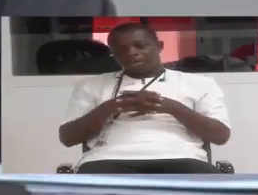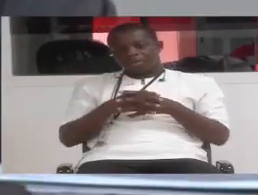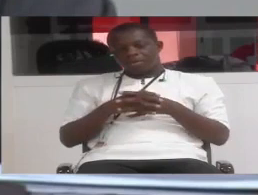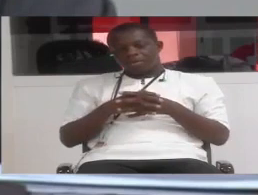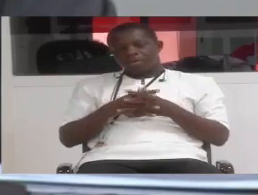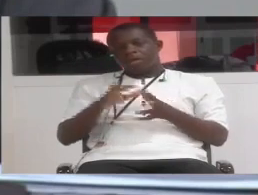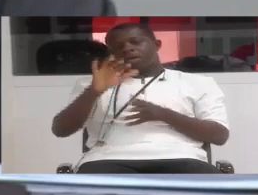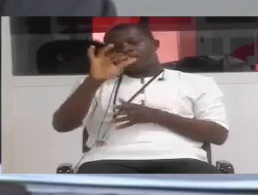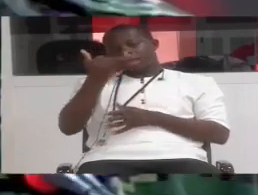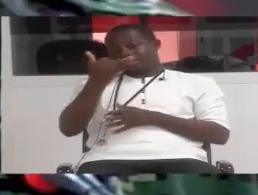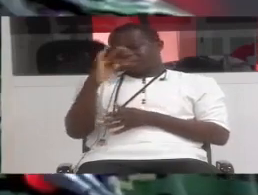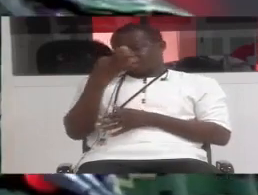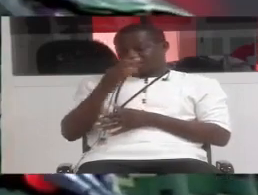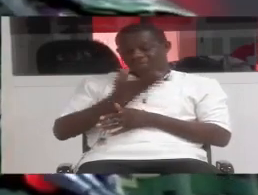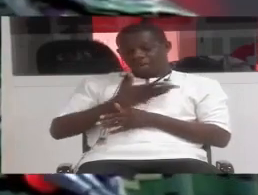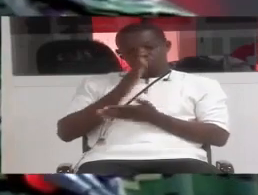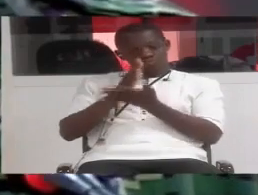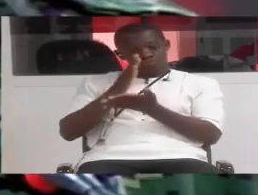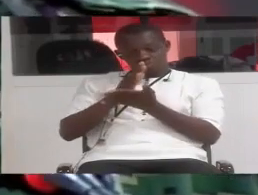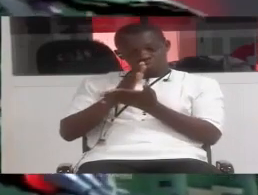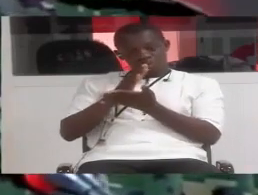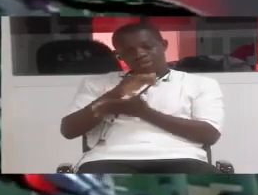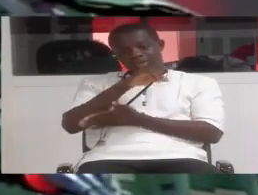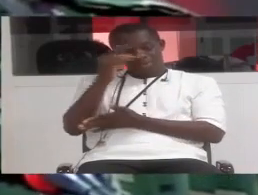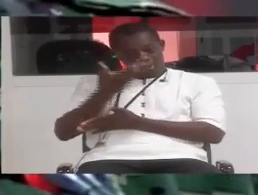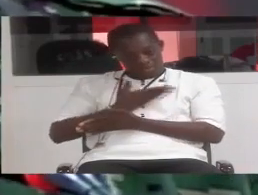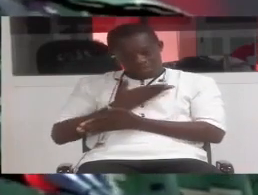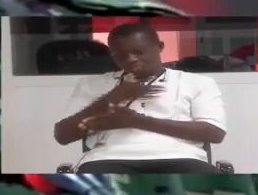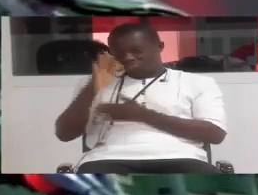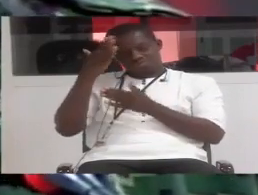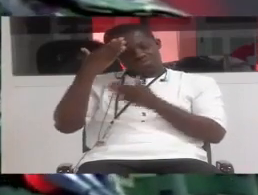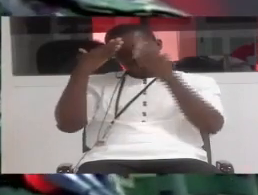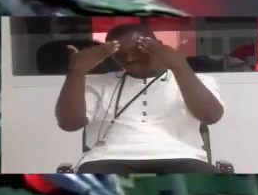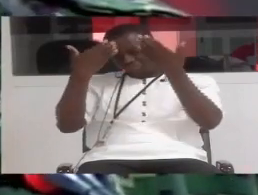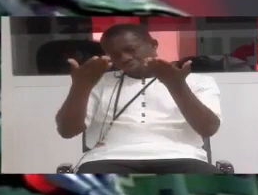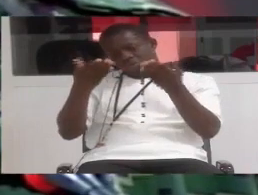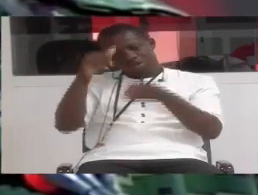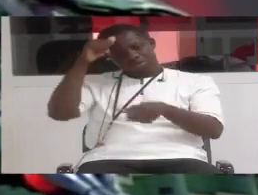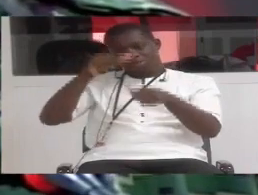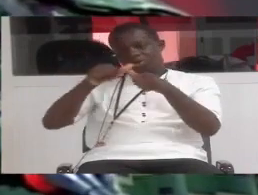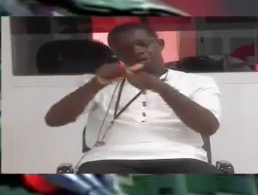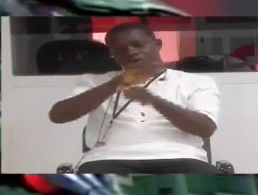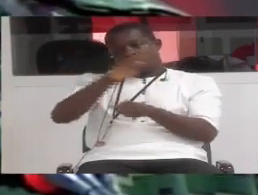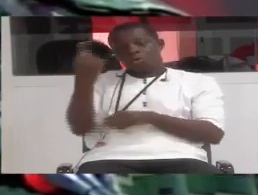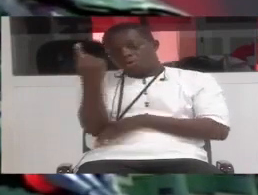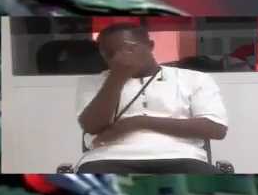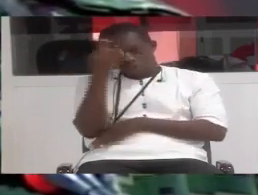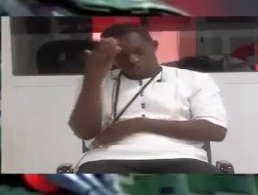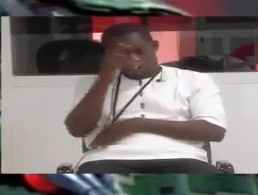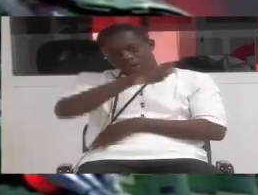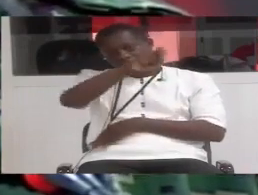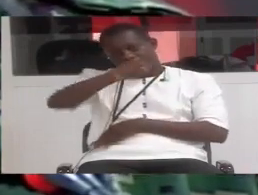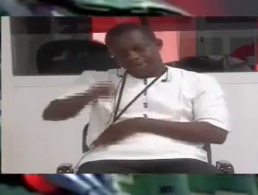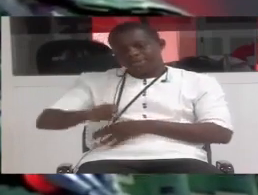ah wax deug yalla so amé tour tam xawma tour bi garden honestly, Yaya Jammeh rek la if it has a name I do not know all I know is by Yaya Jammeh's